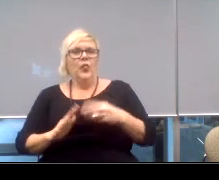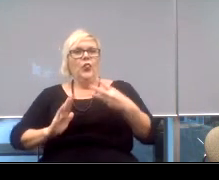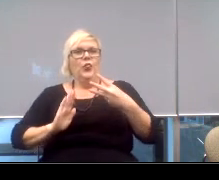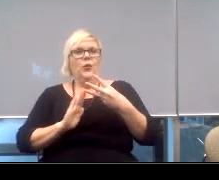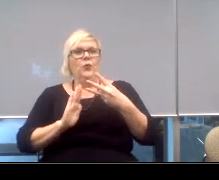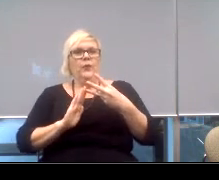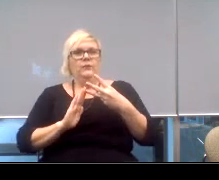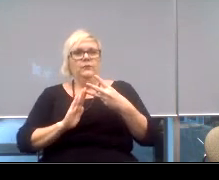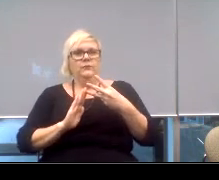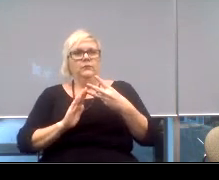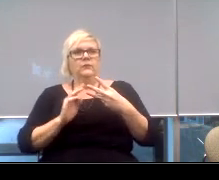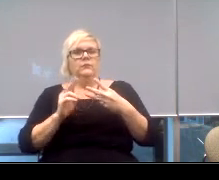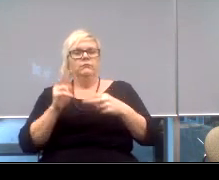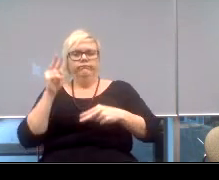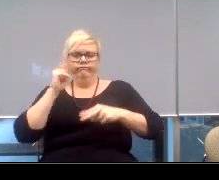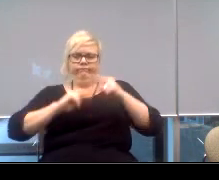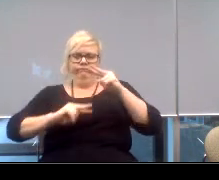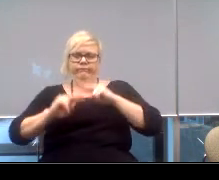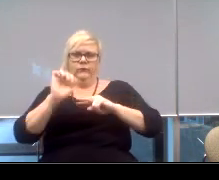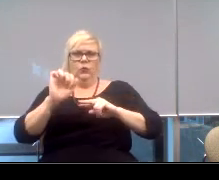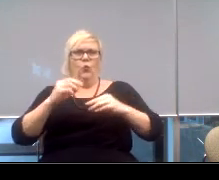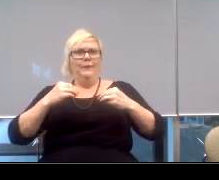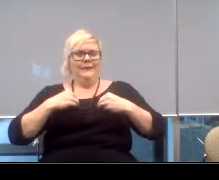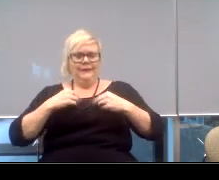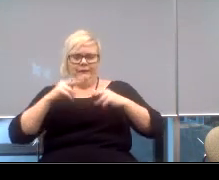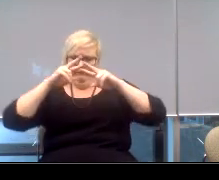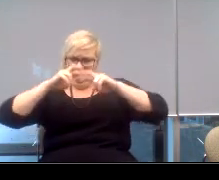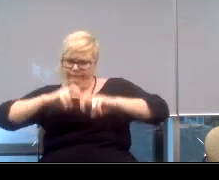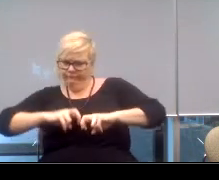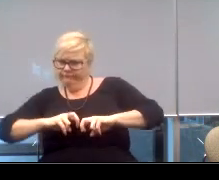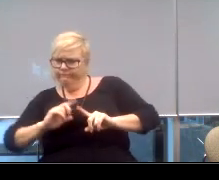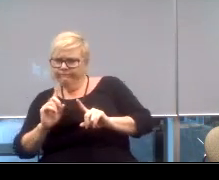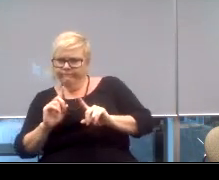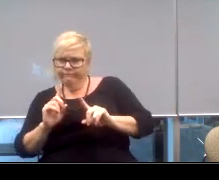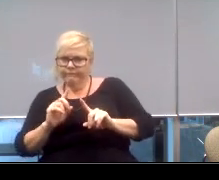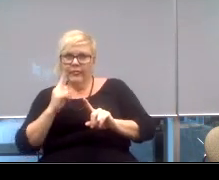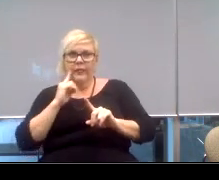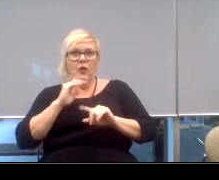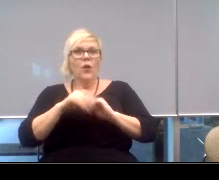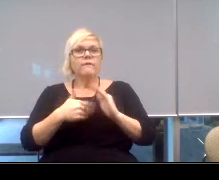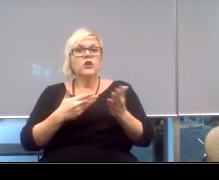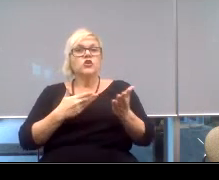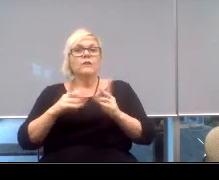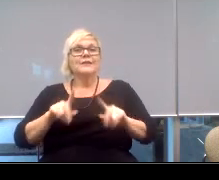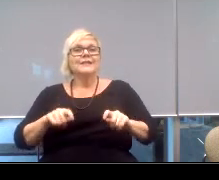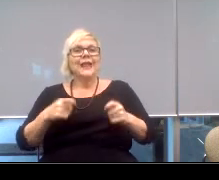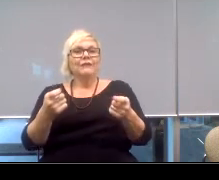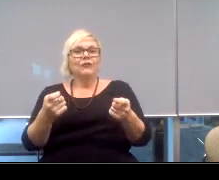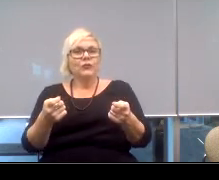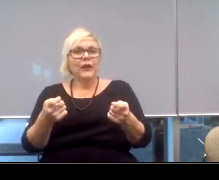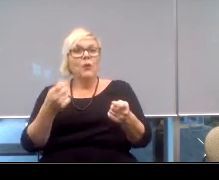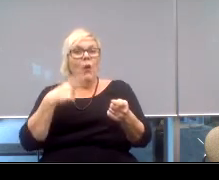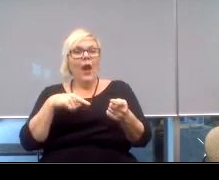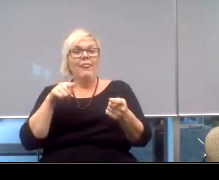Unbundle the elements of your service delivery because some of them may come together differently under the